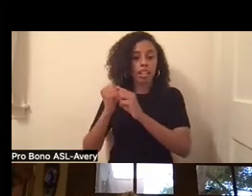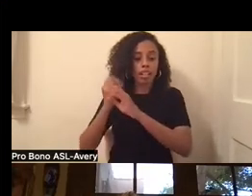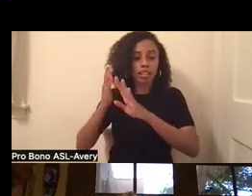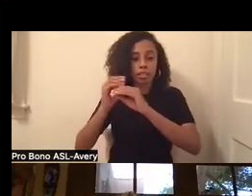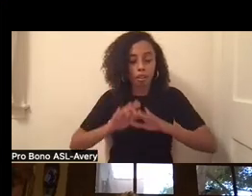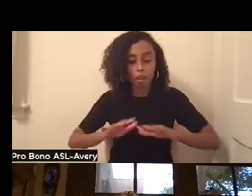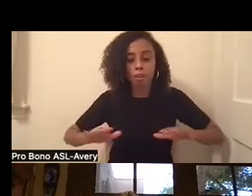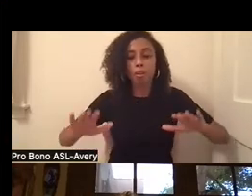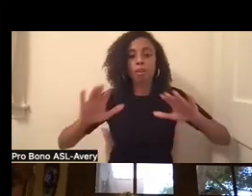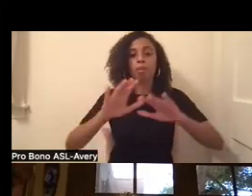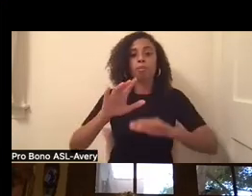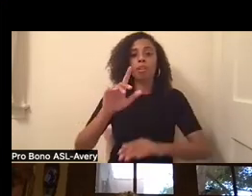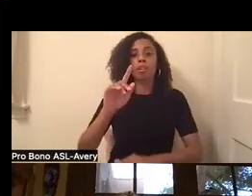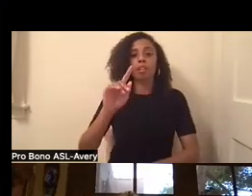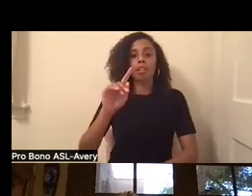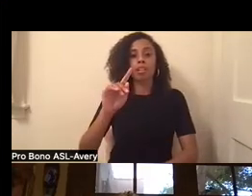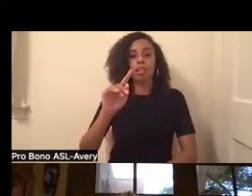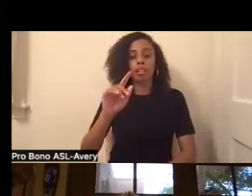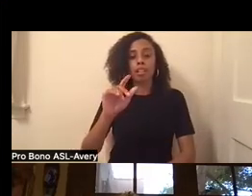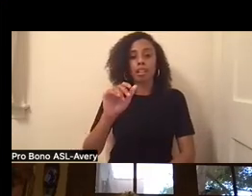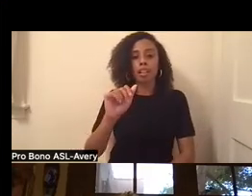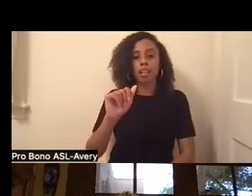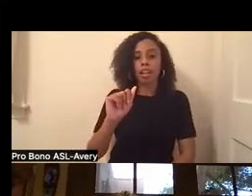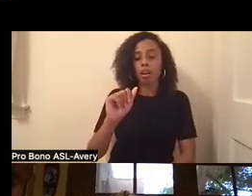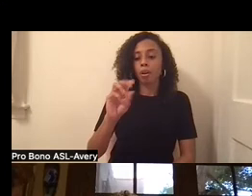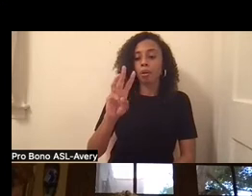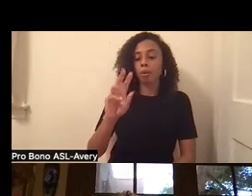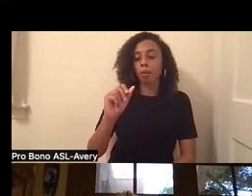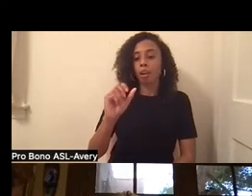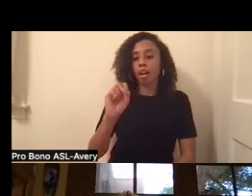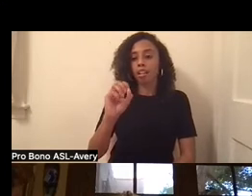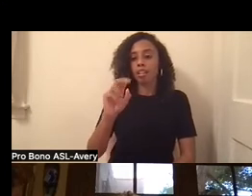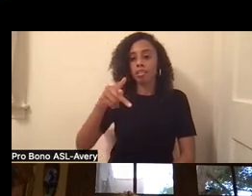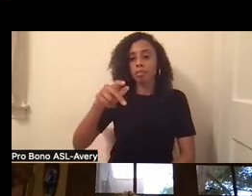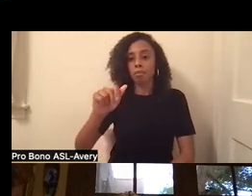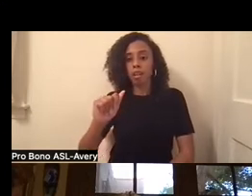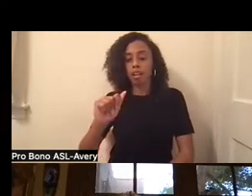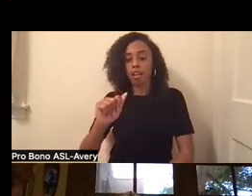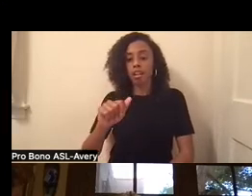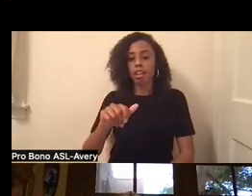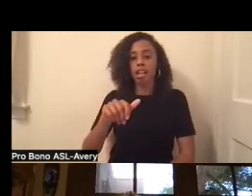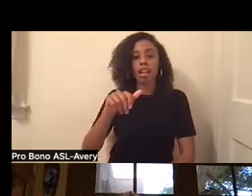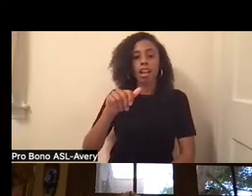of the Awaswas and Amamutsun people.